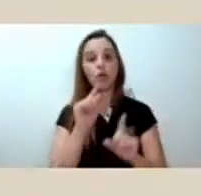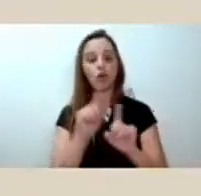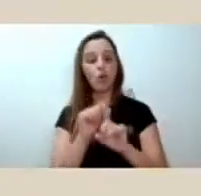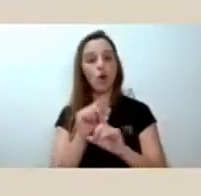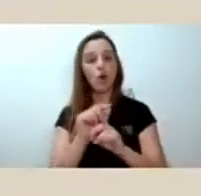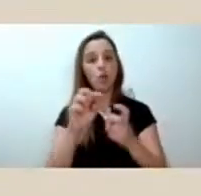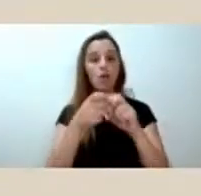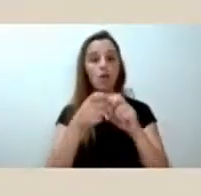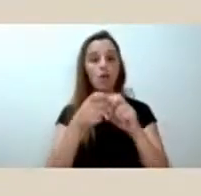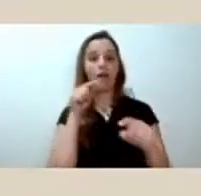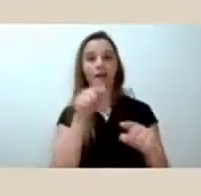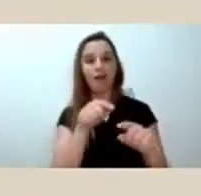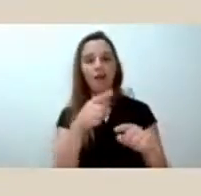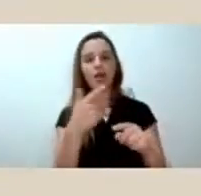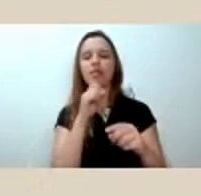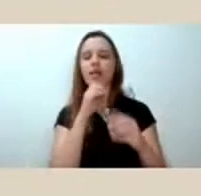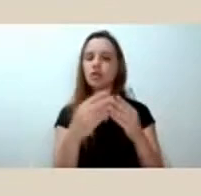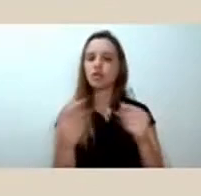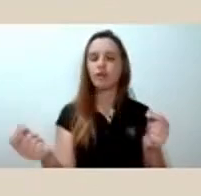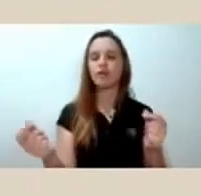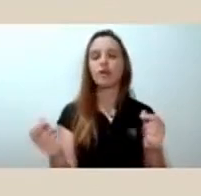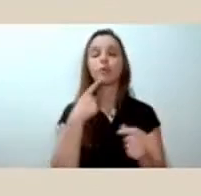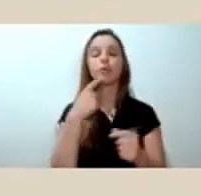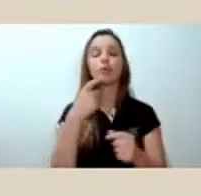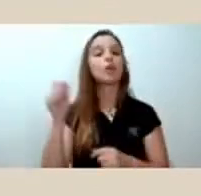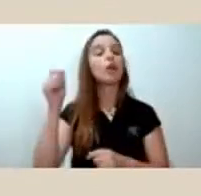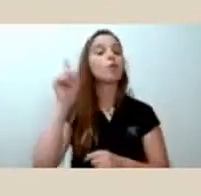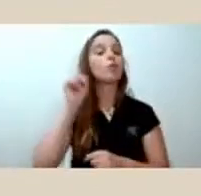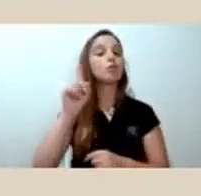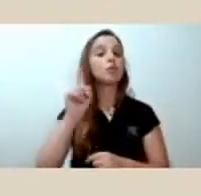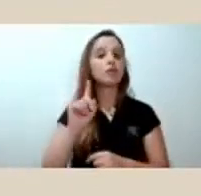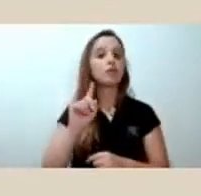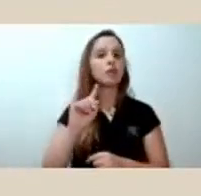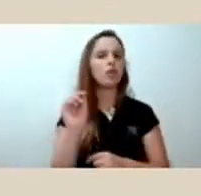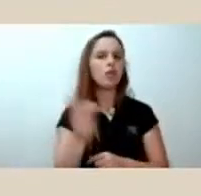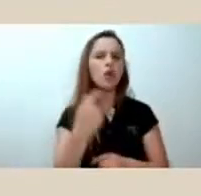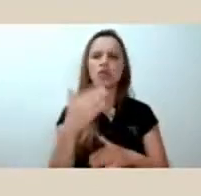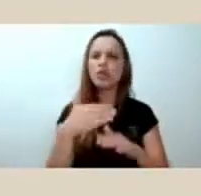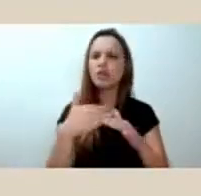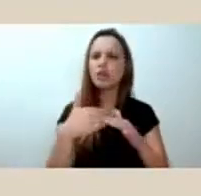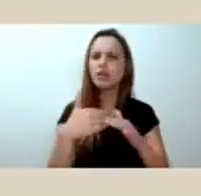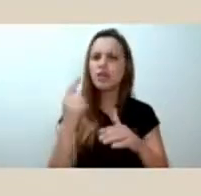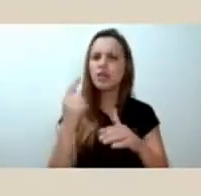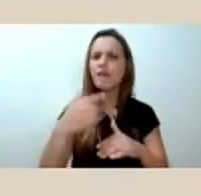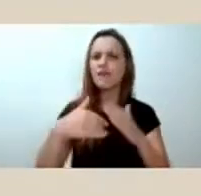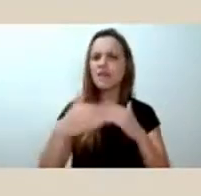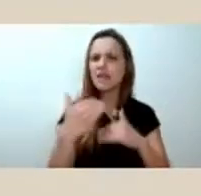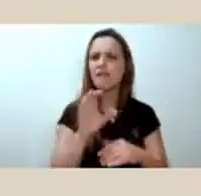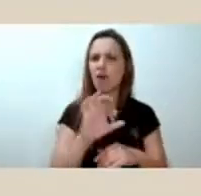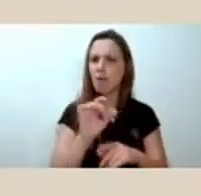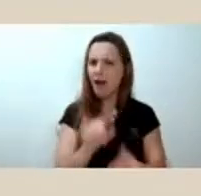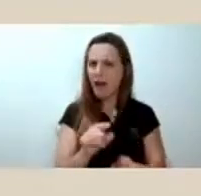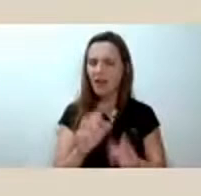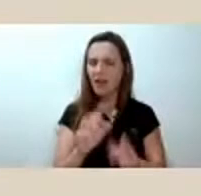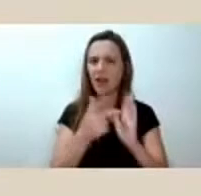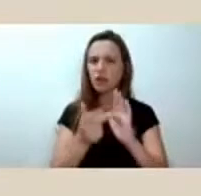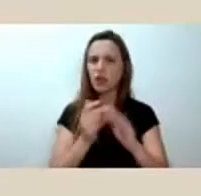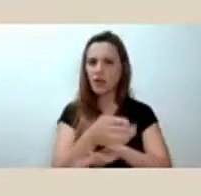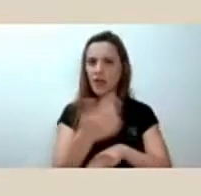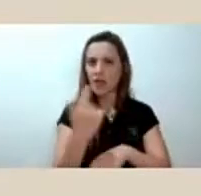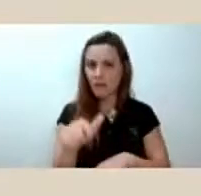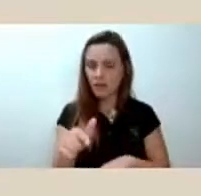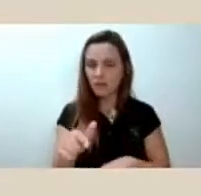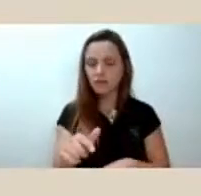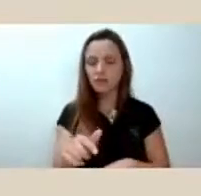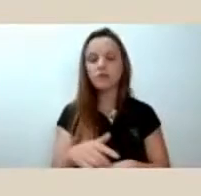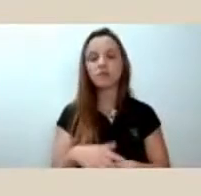it. The more important question is, should we address it this way? Should we use technology to do it? And I really think that we